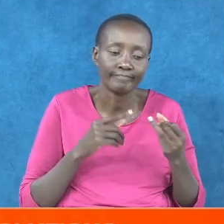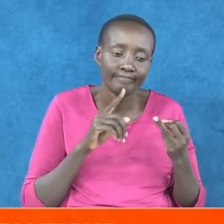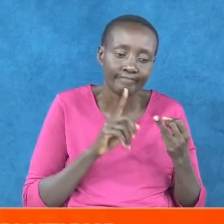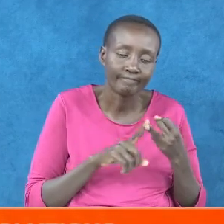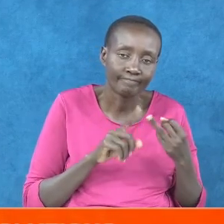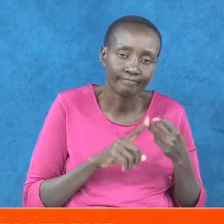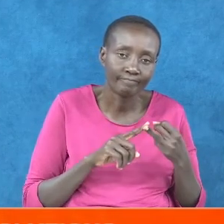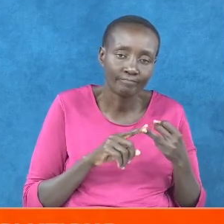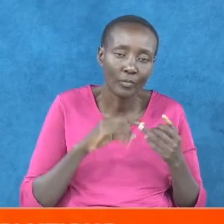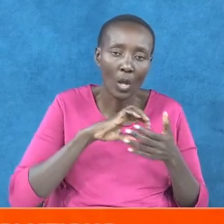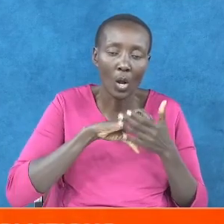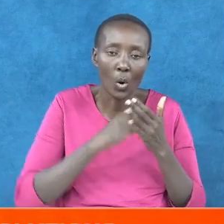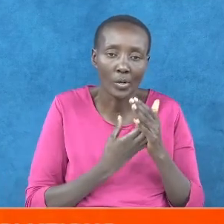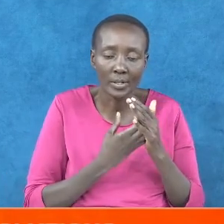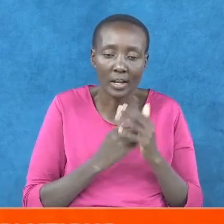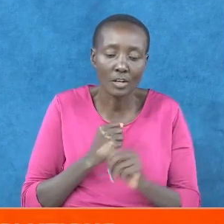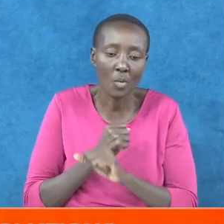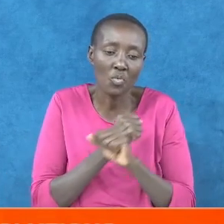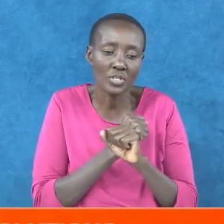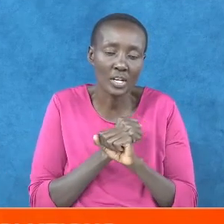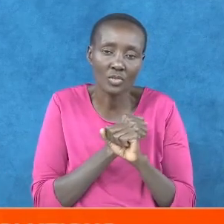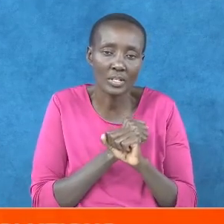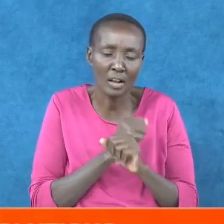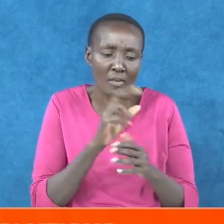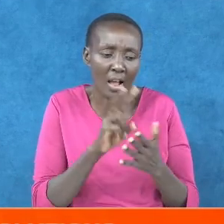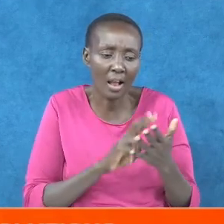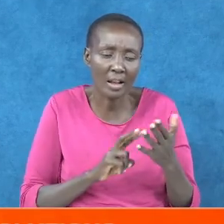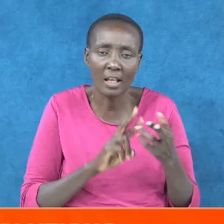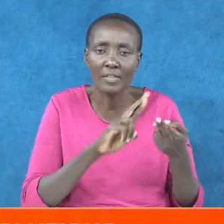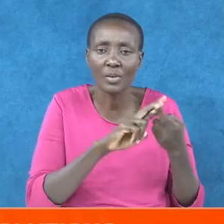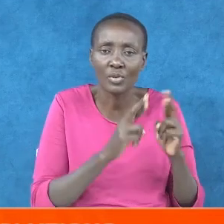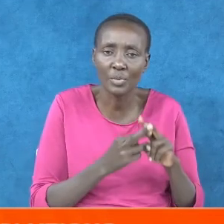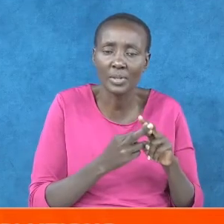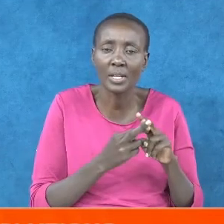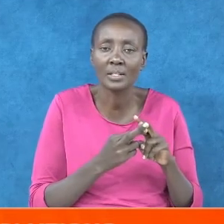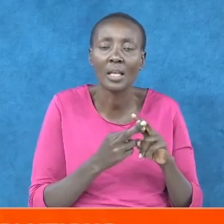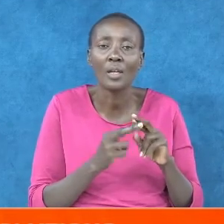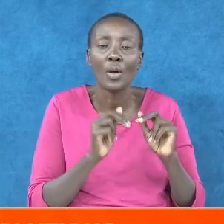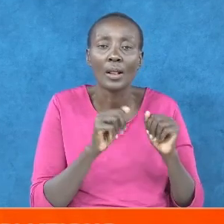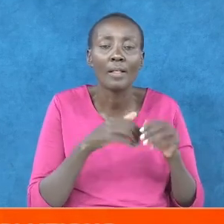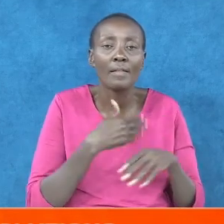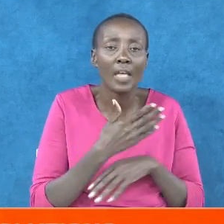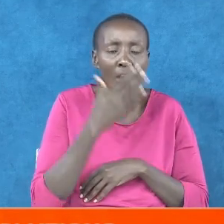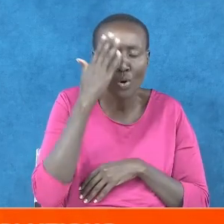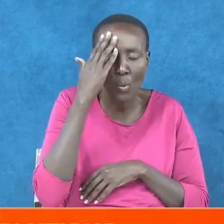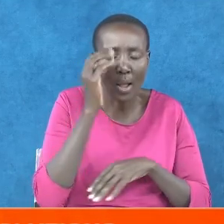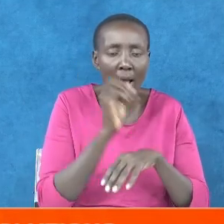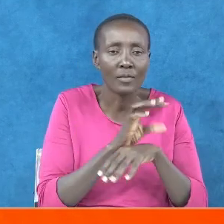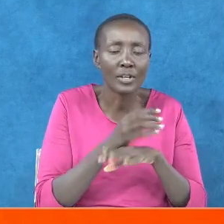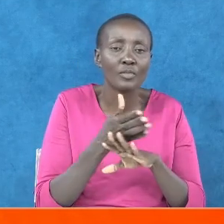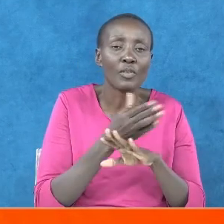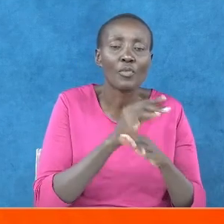to contracts, I will say safeguard yourself. Look at the nature of the contractual relationship you're entering into, and then get the requisite advice on what